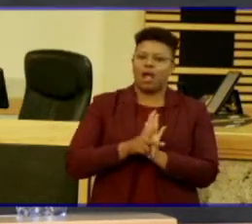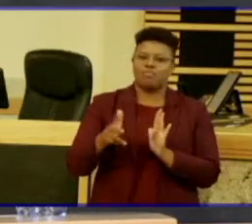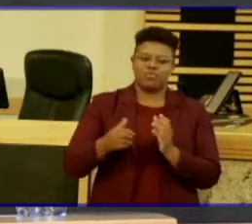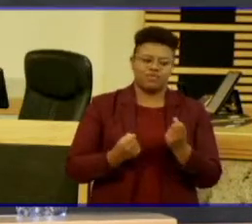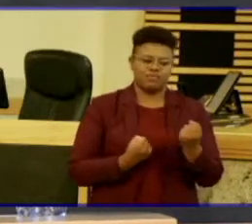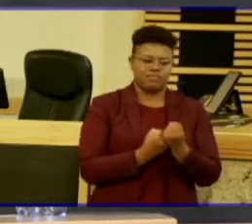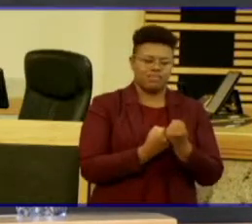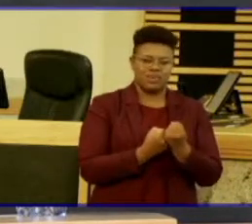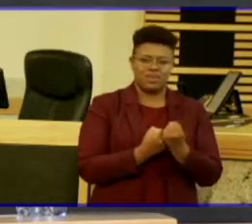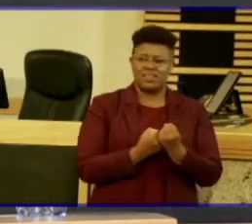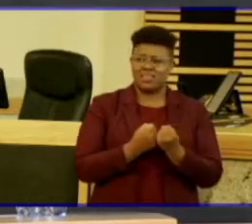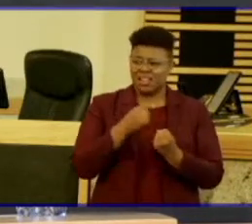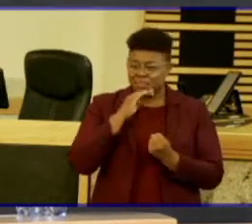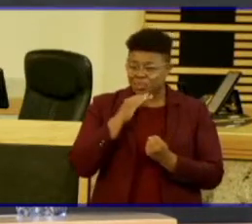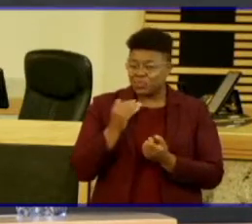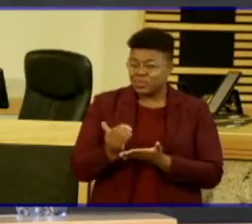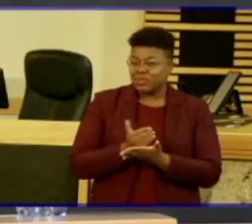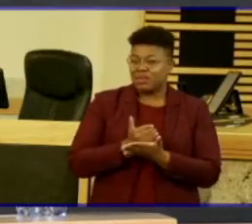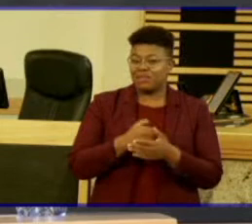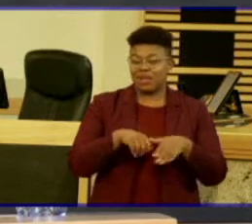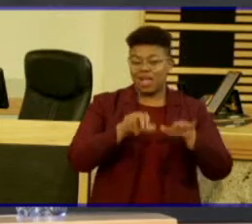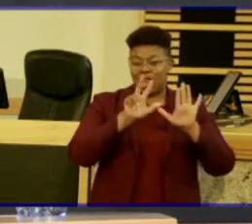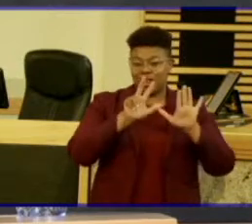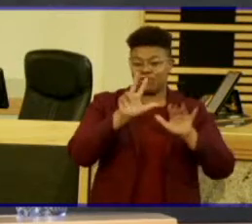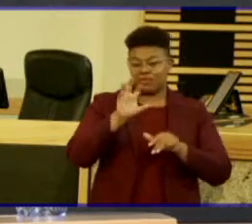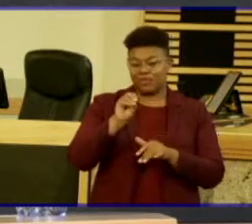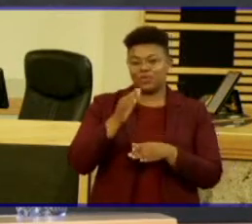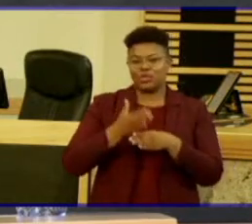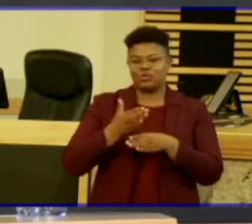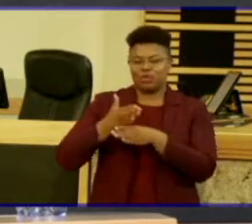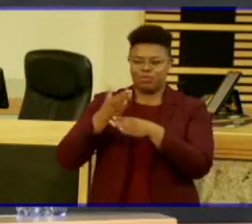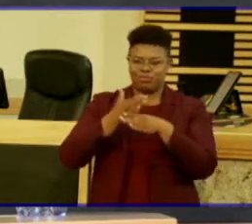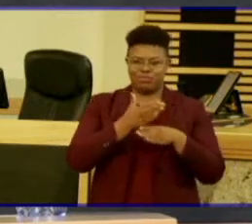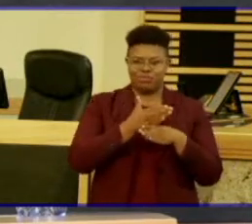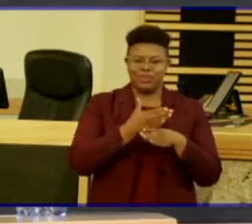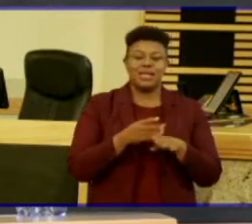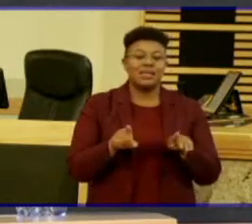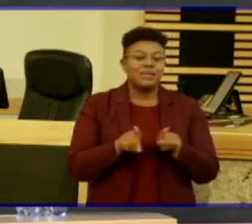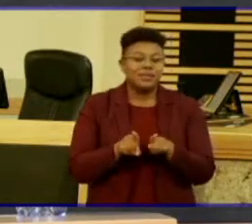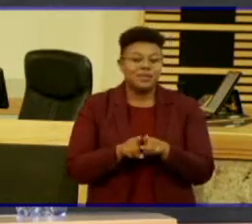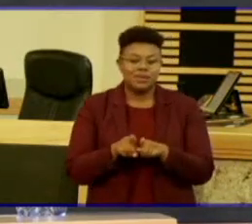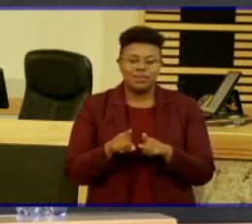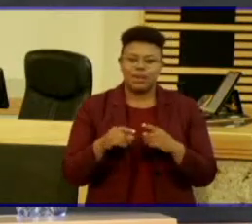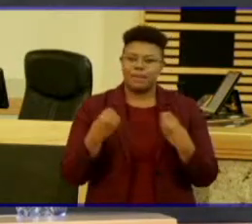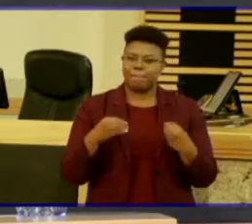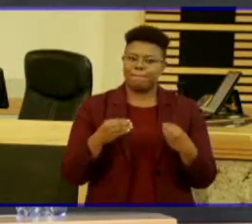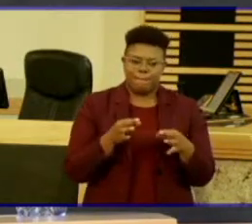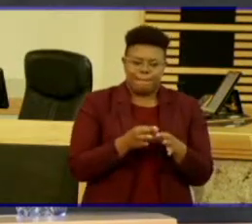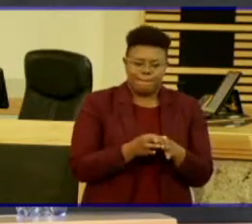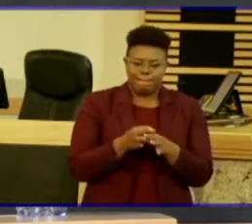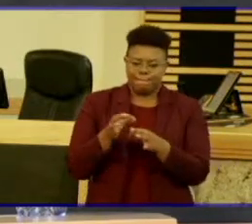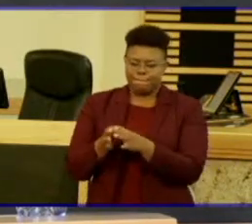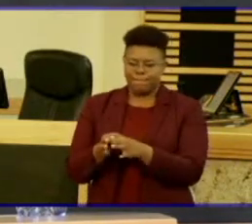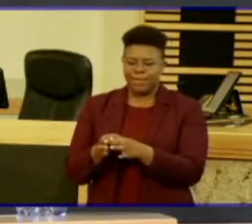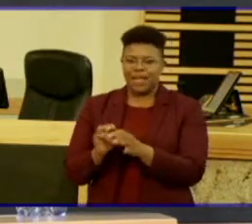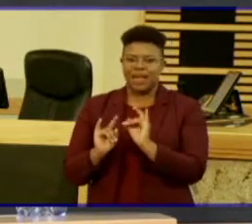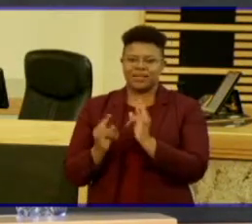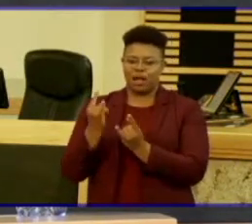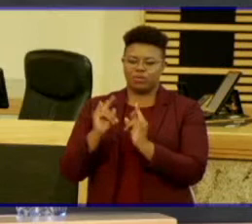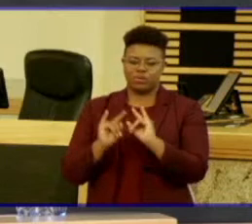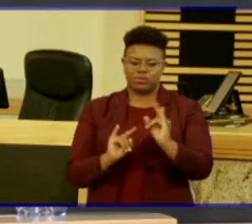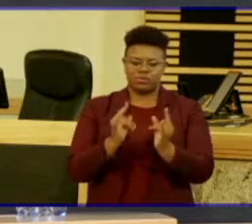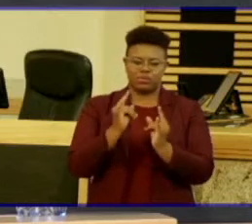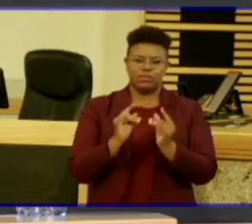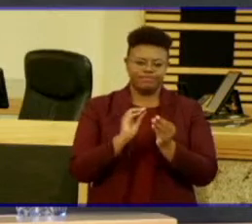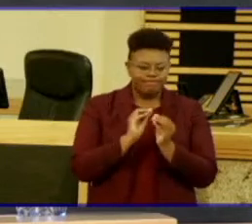saved 850 jobs. Honorable members, the revitalization of our small towns is critical to